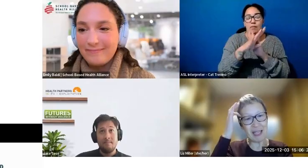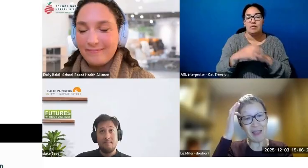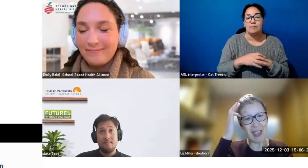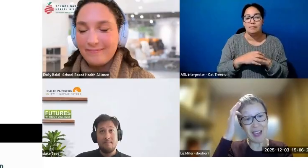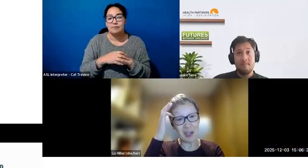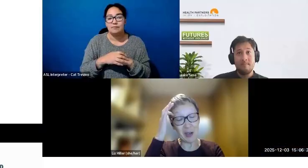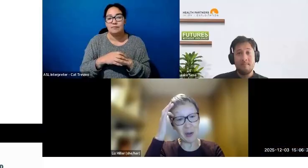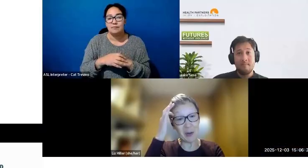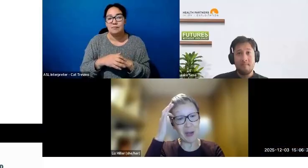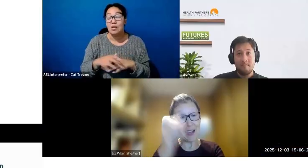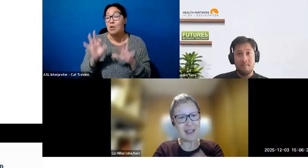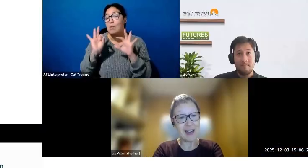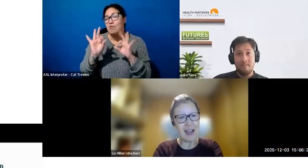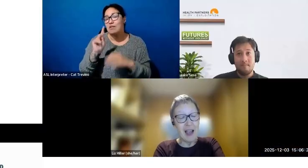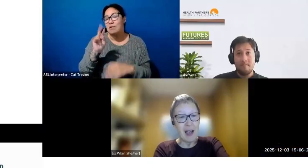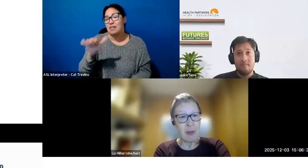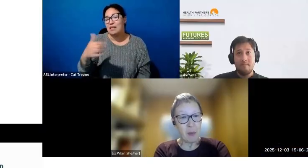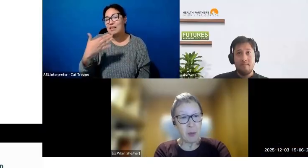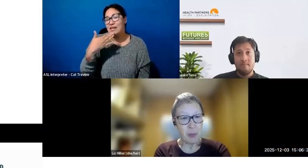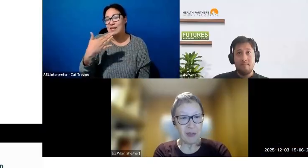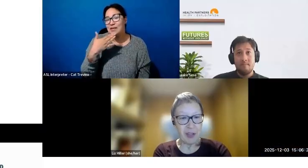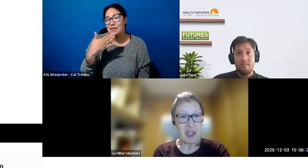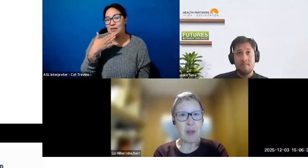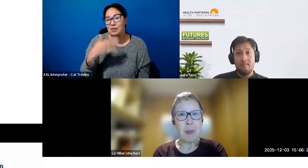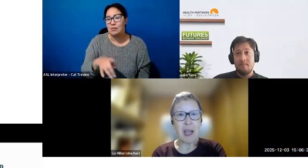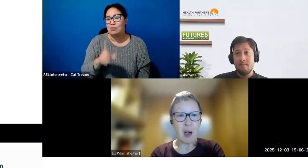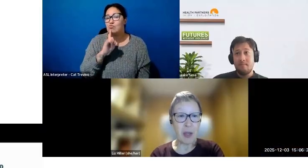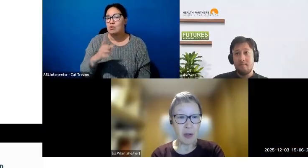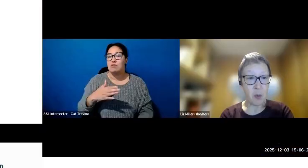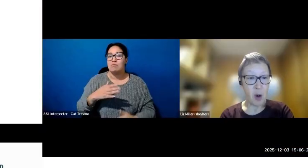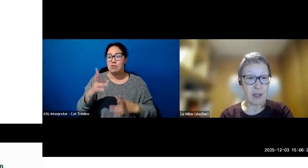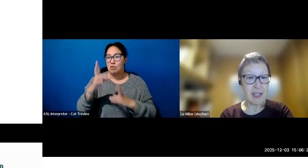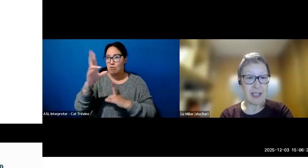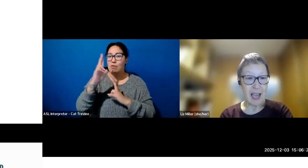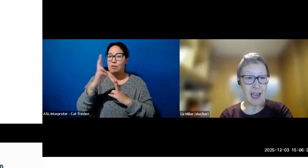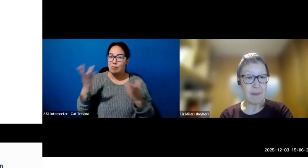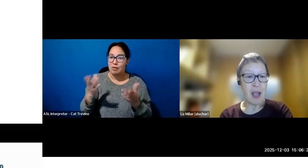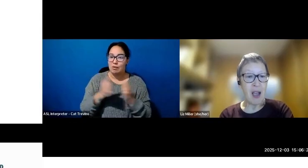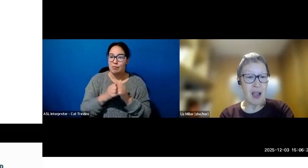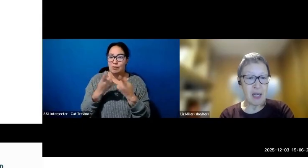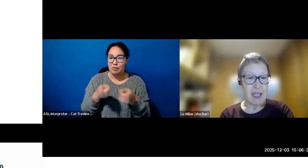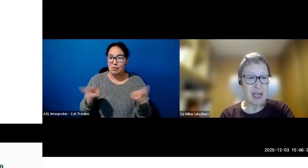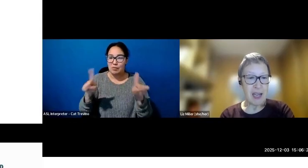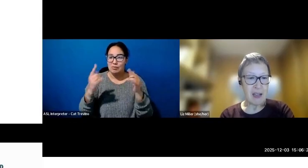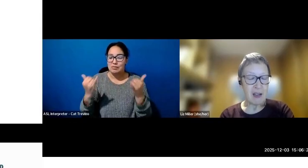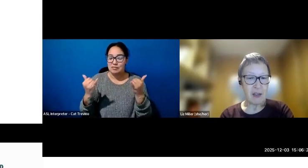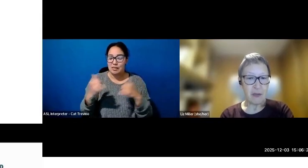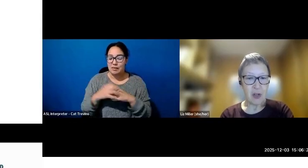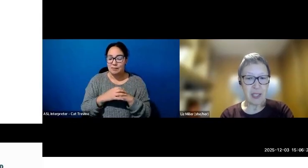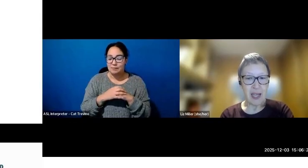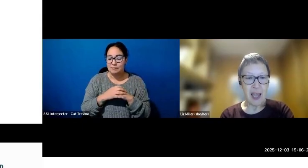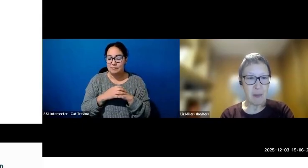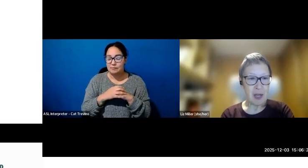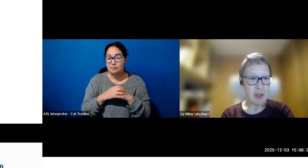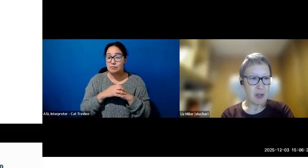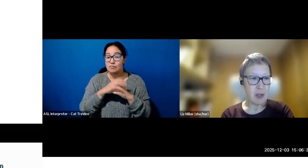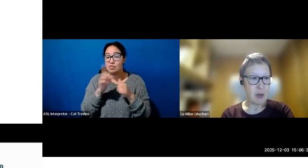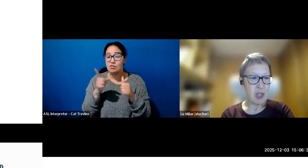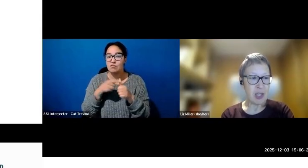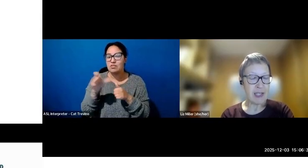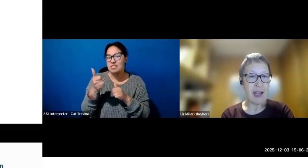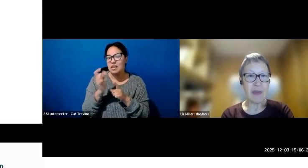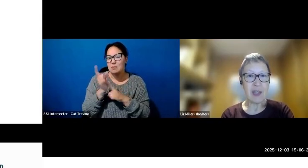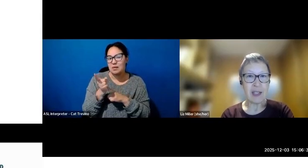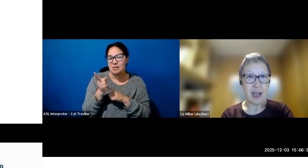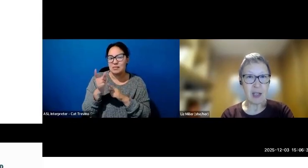Perfect, Emily. Thank you. And a real privilege to be here with you all today. I'm going to take the first 10 minutes or